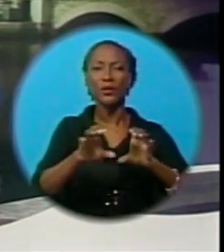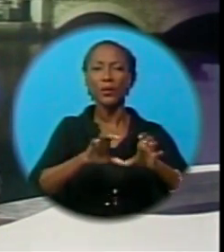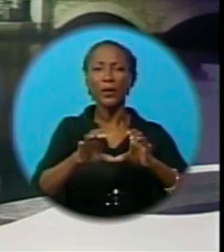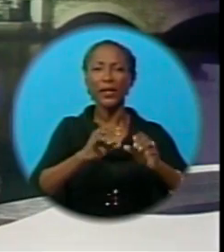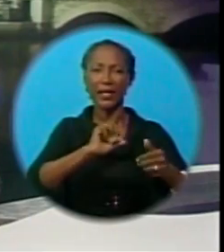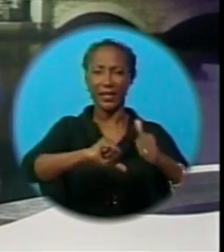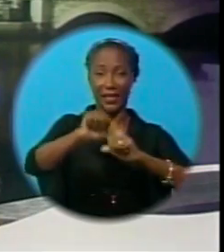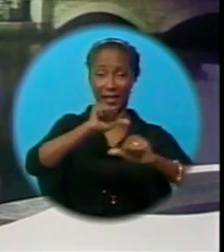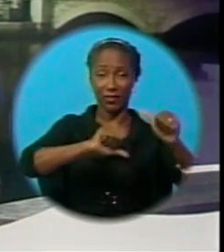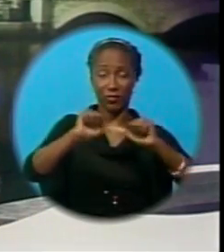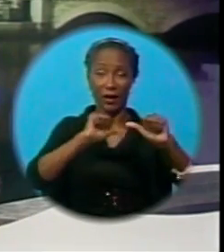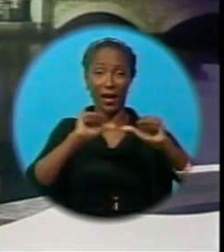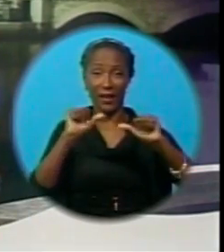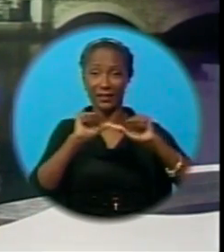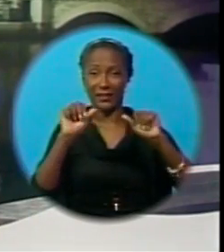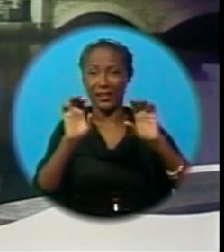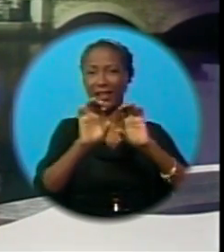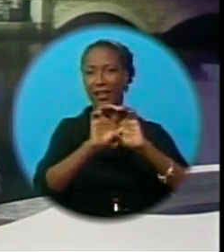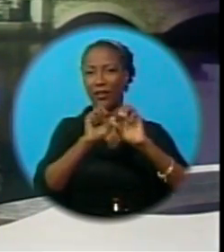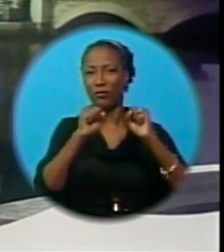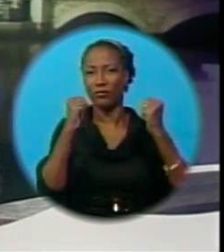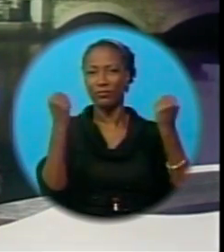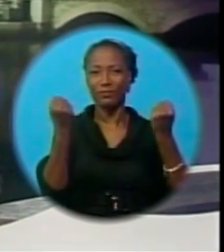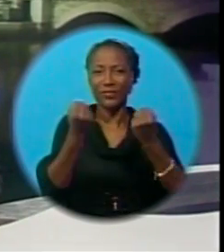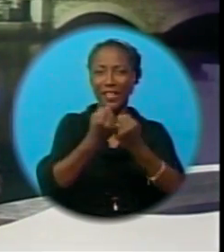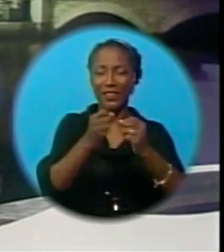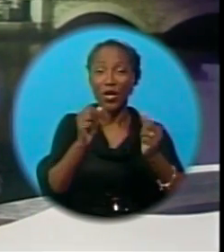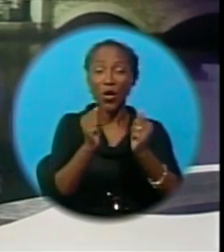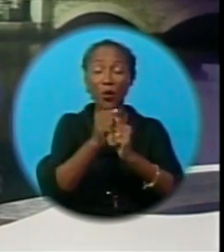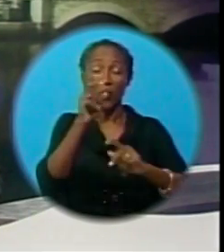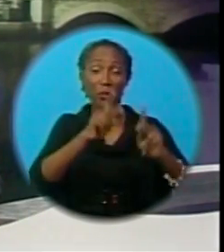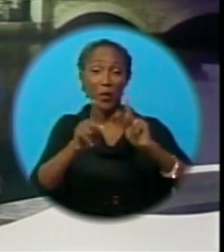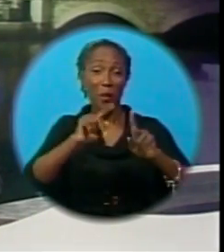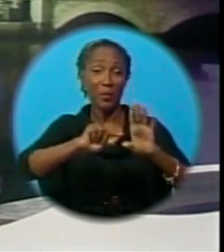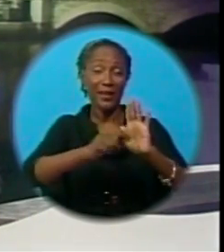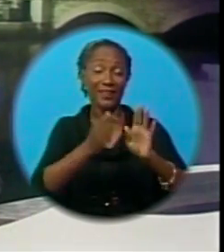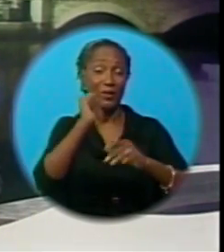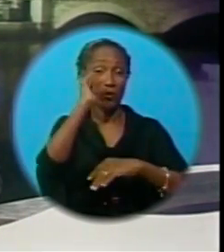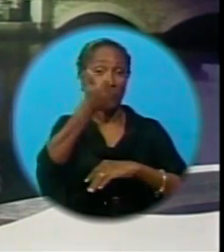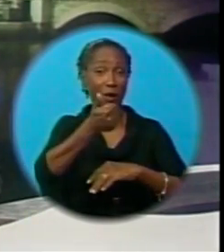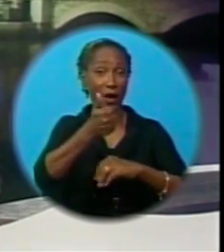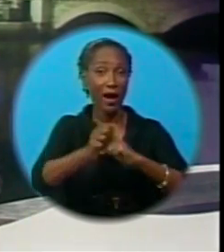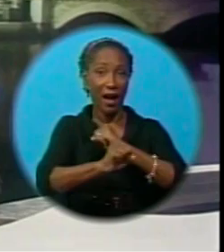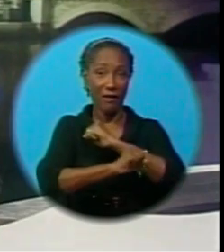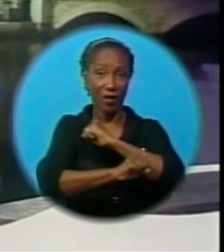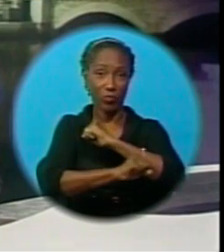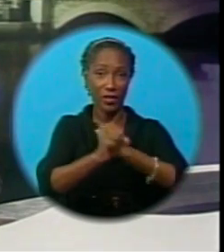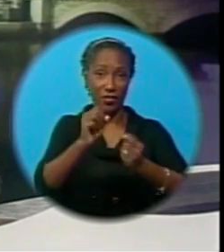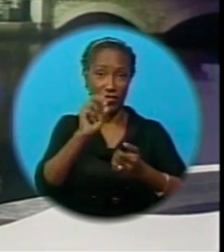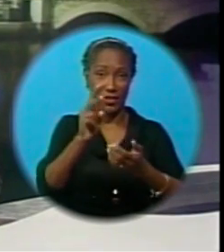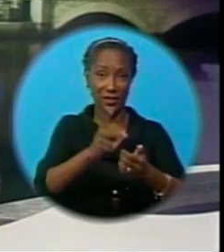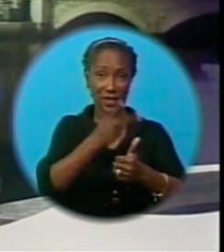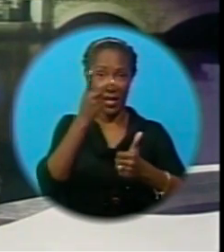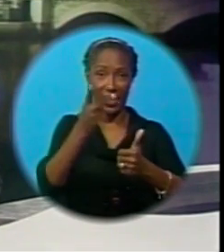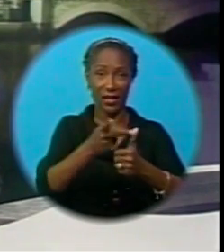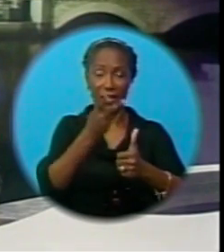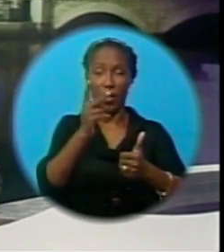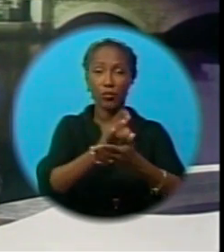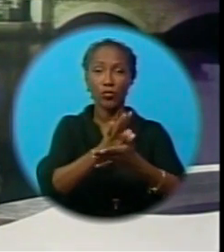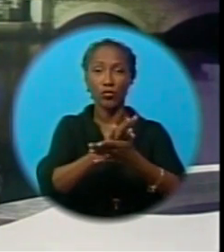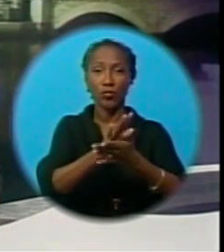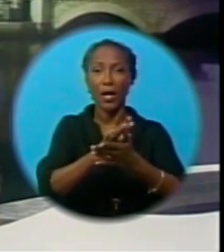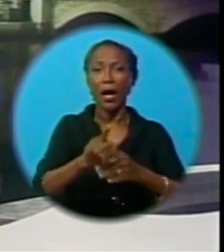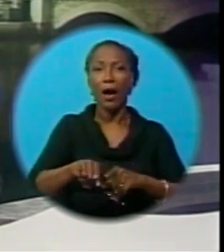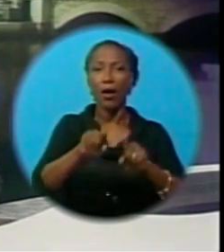People's Assembly, a series of parish consultations beginning tomorrow at the Foundation Secondary School. She says it will also have their Rubbing Shoulders